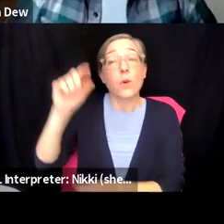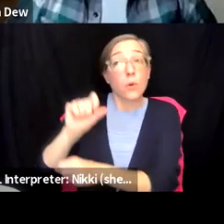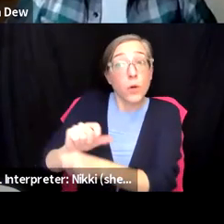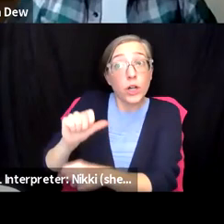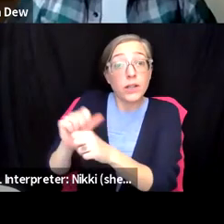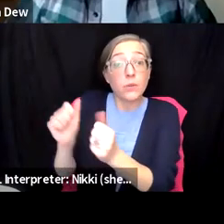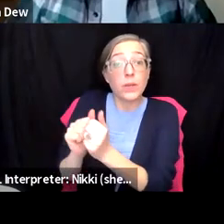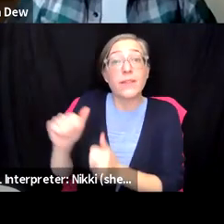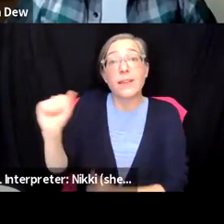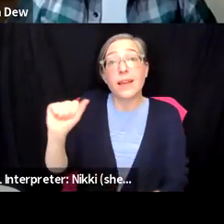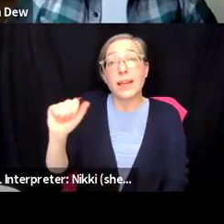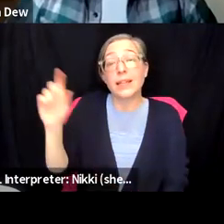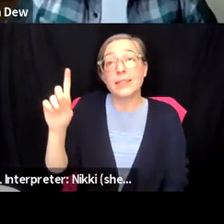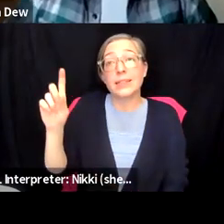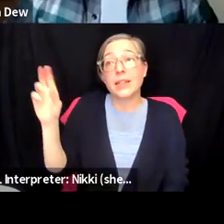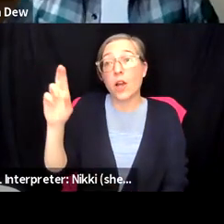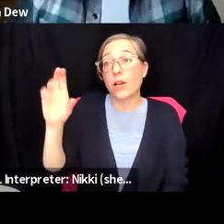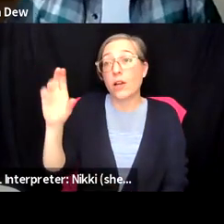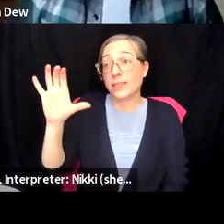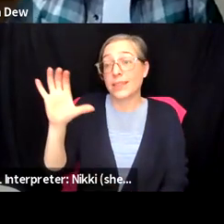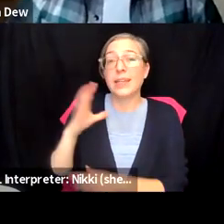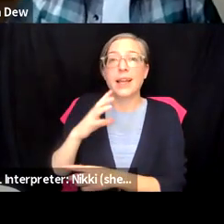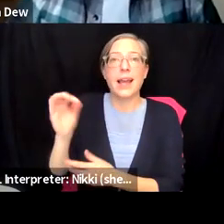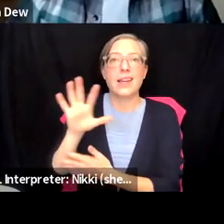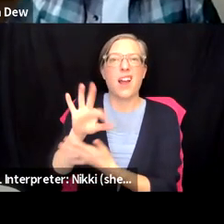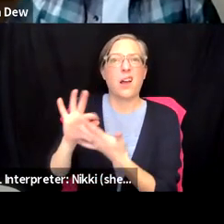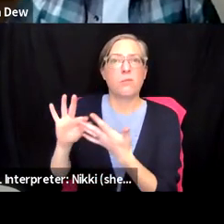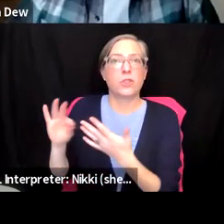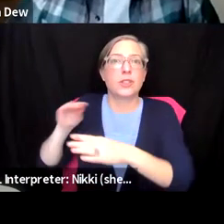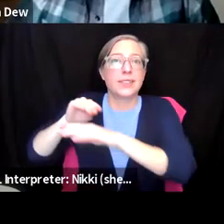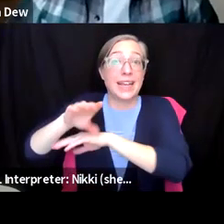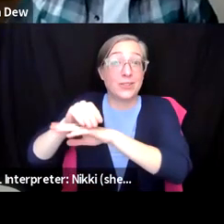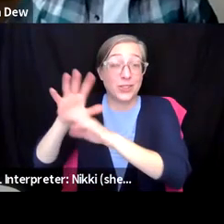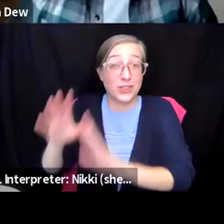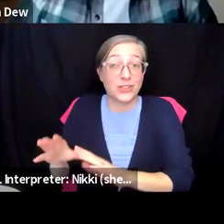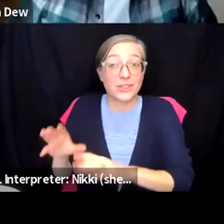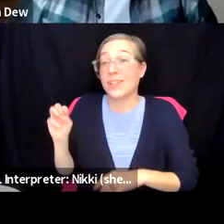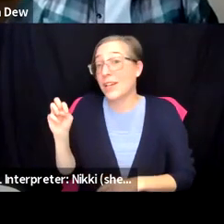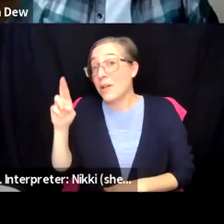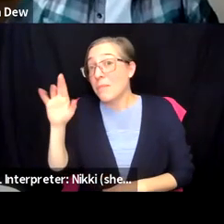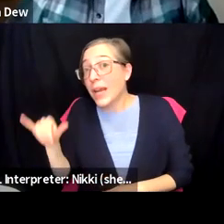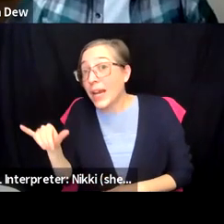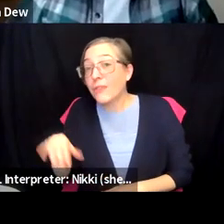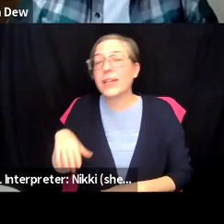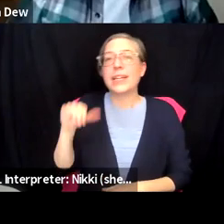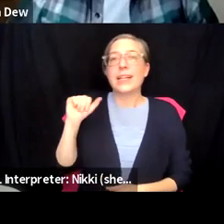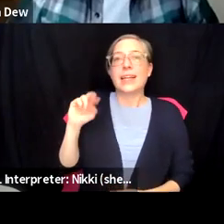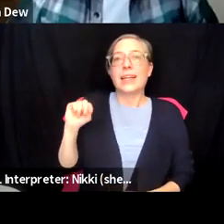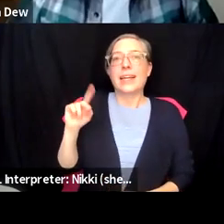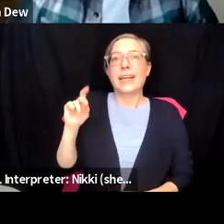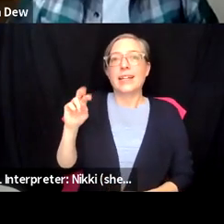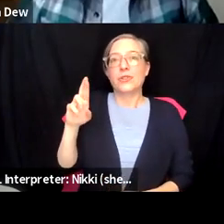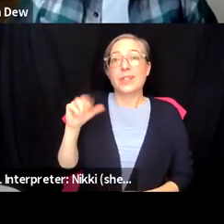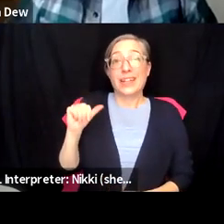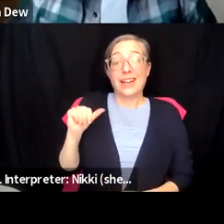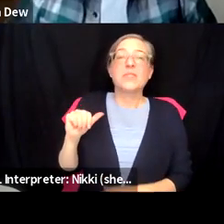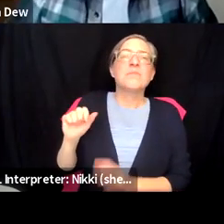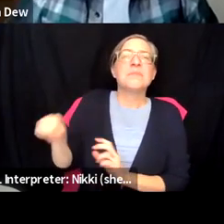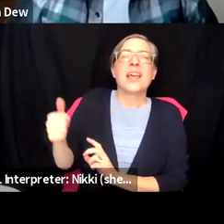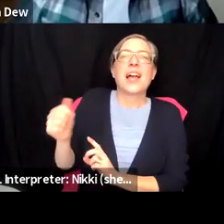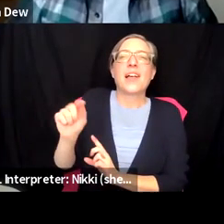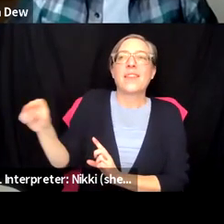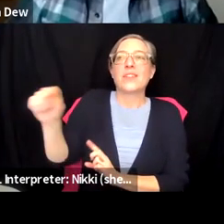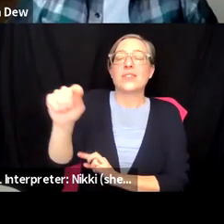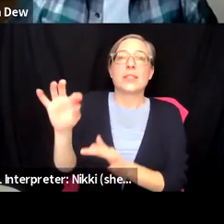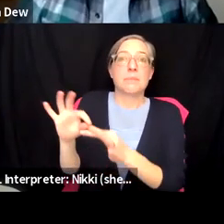ADRC and those options counselors, Mary and Andrea and everybody have kind of indicated already this is